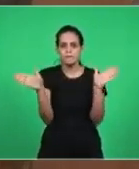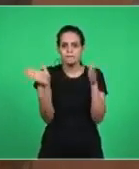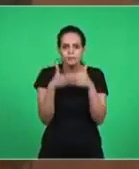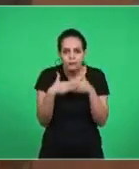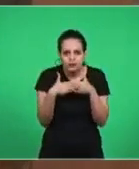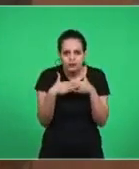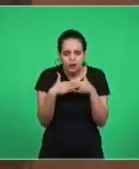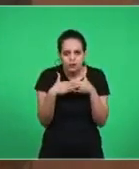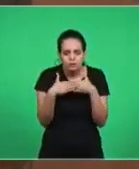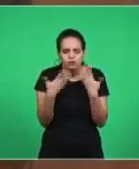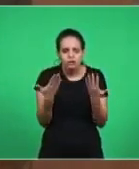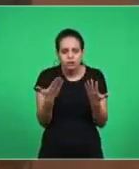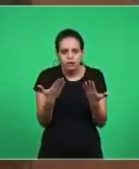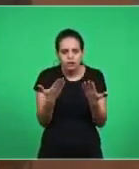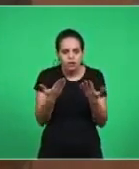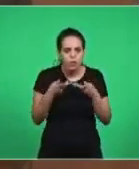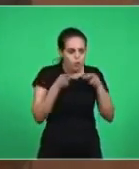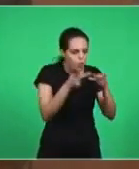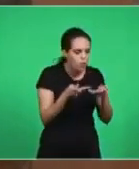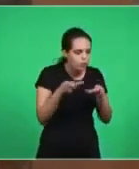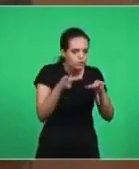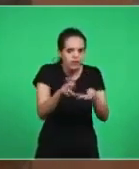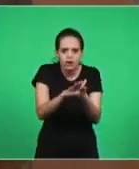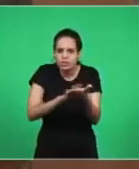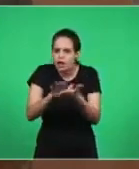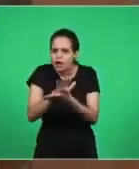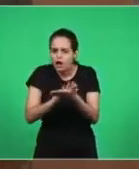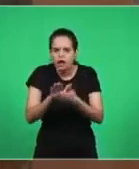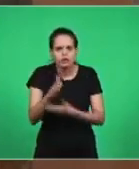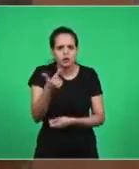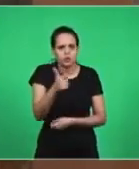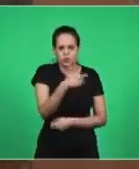the invitation are not being made, there is no